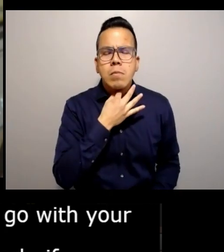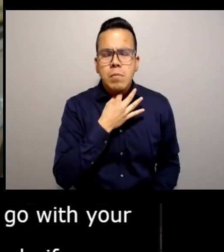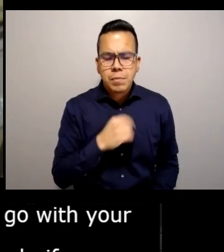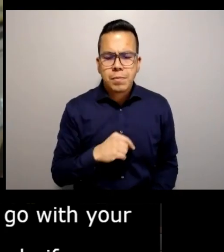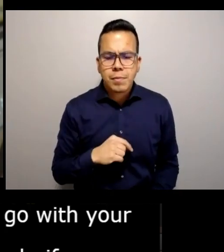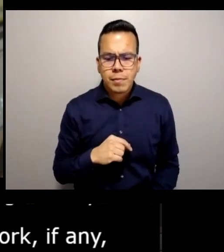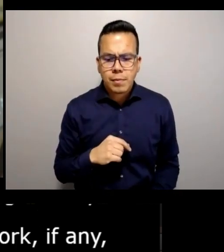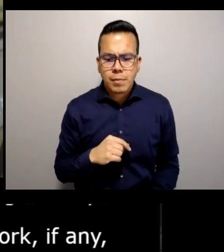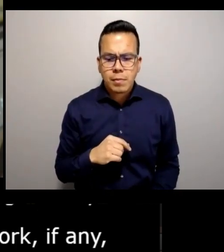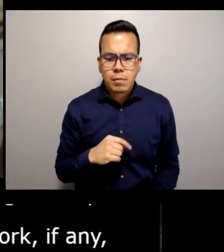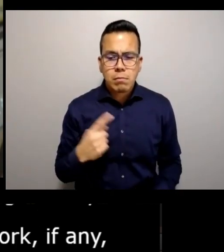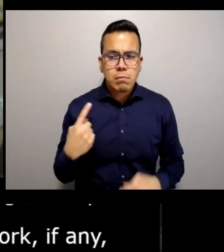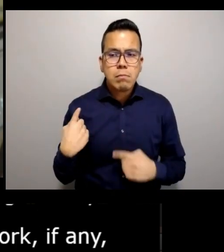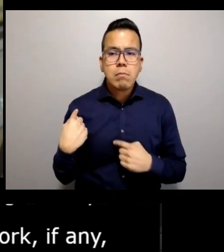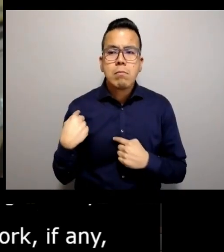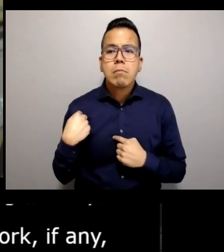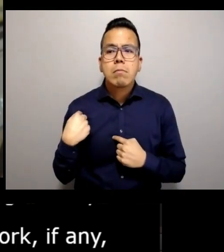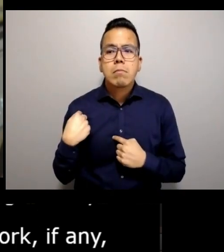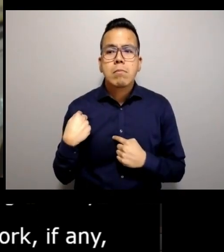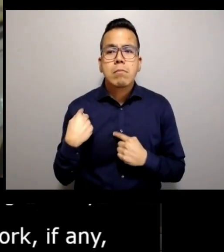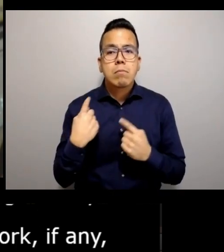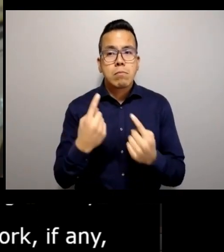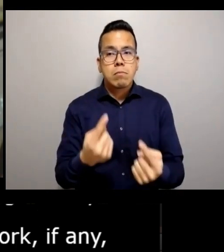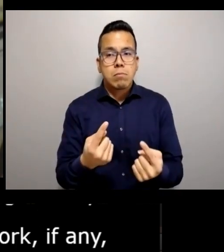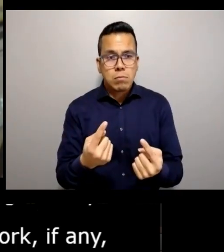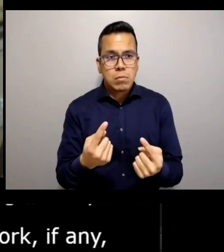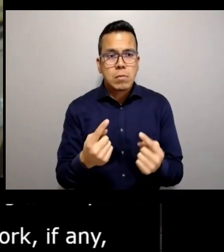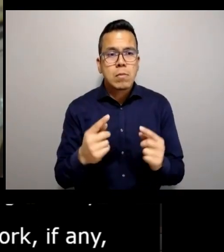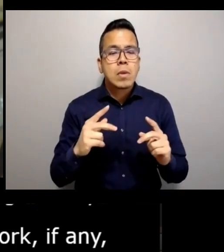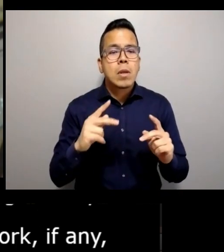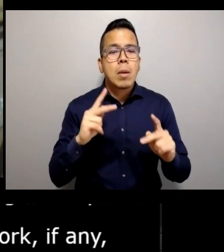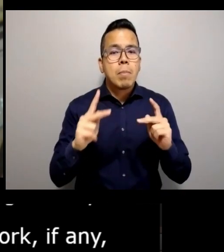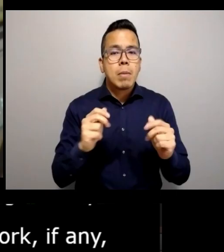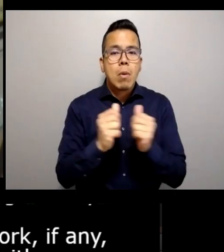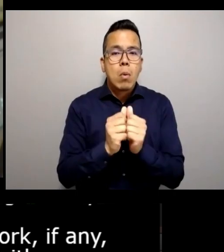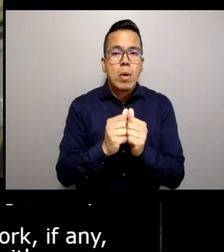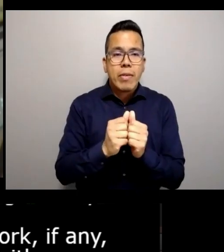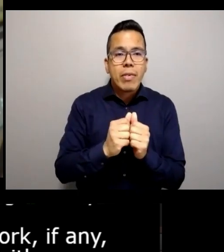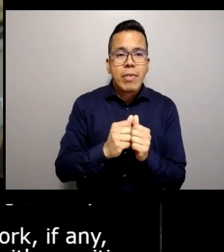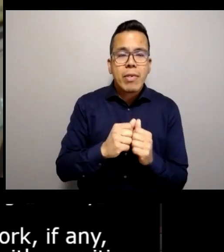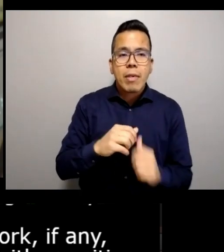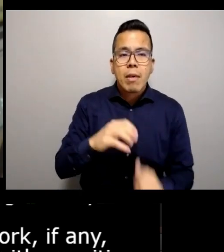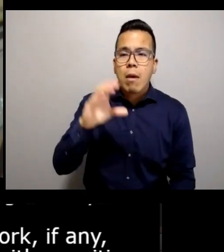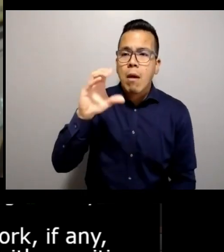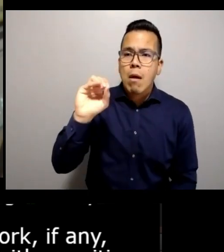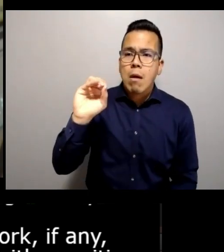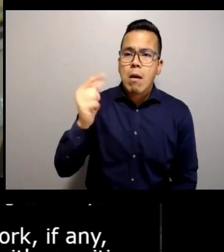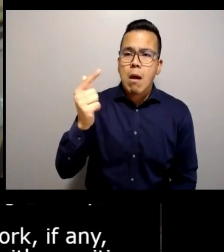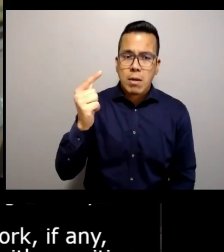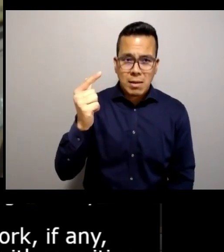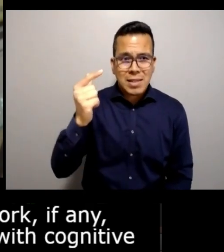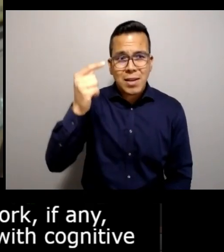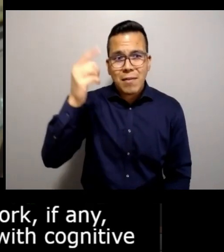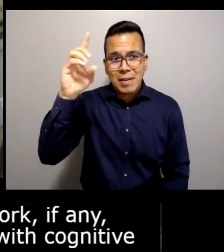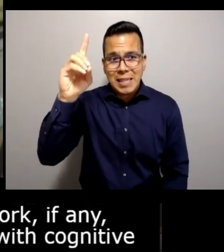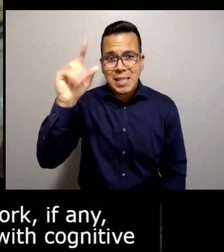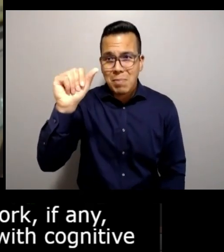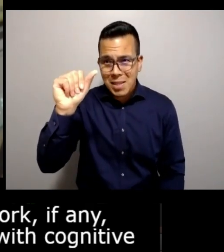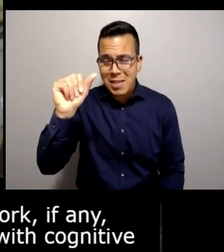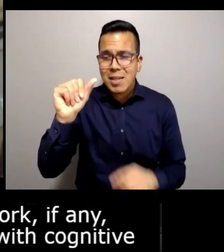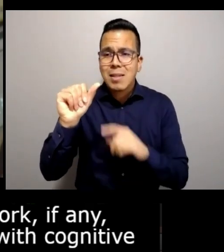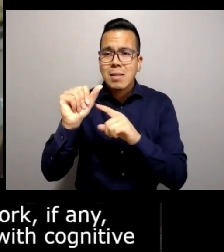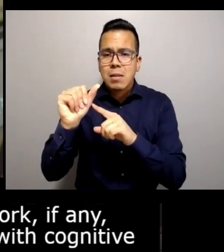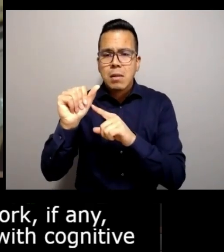to address the challenges of folks with cognitive disabilities? I know it's a big area,